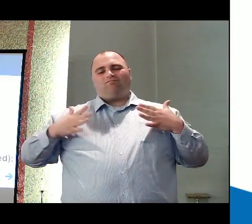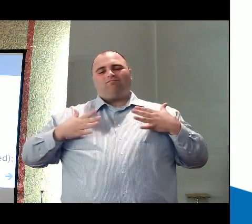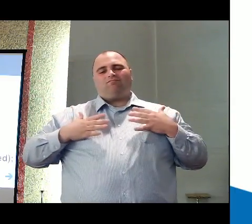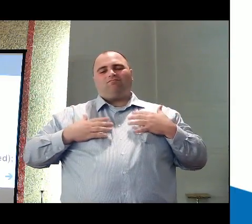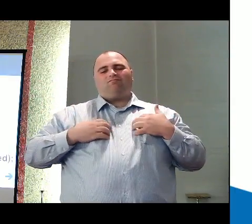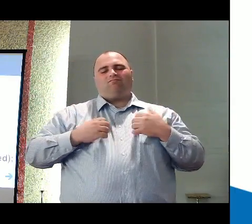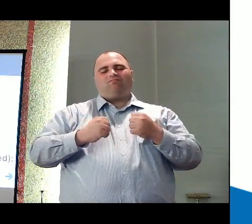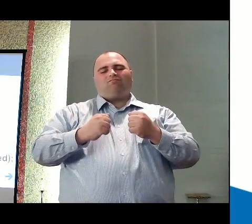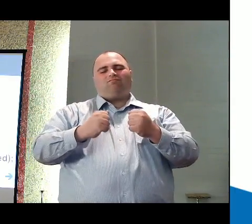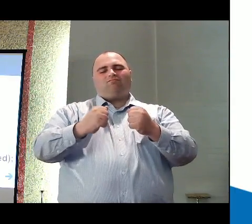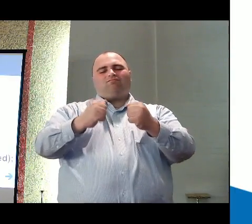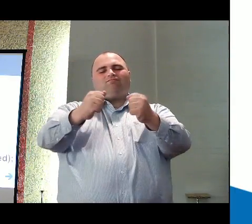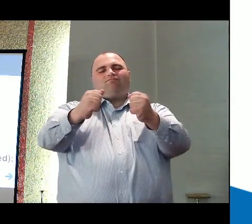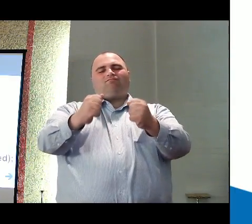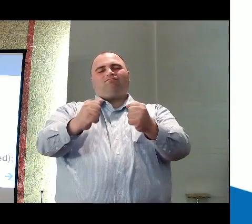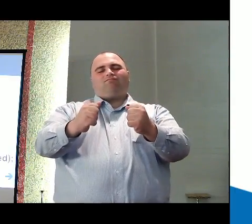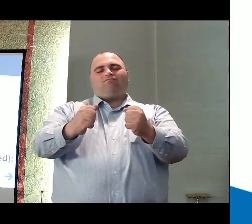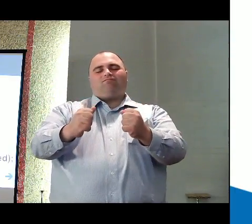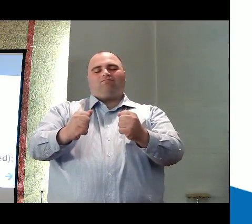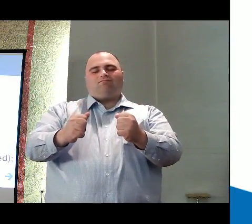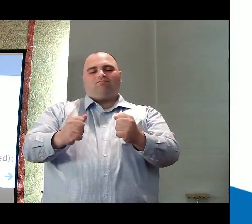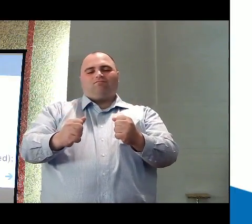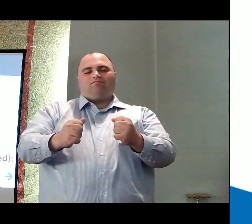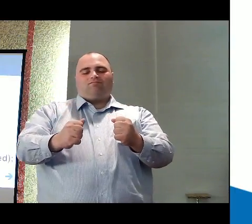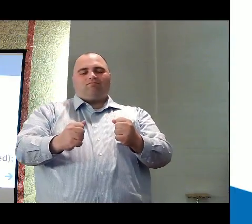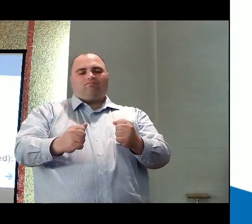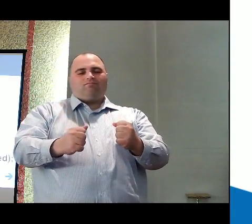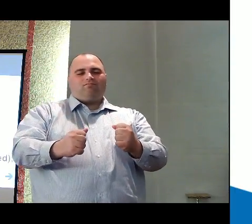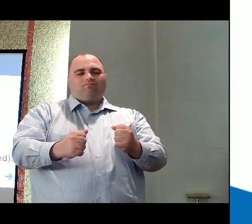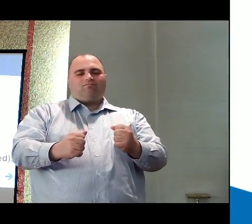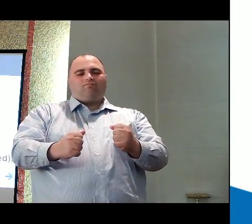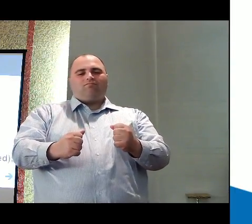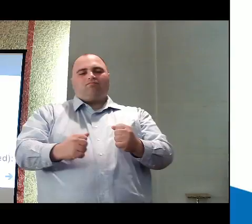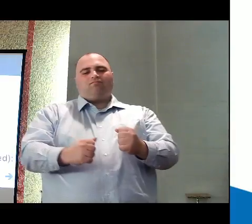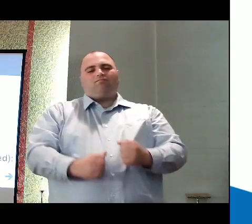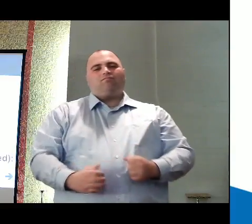all are